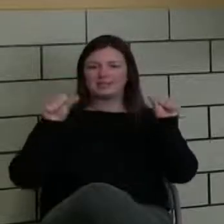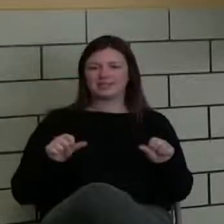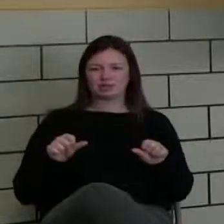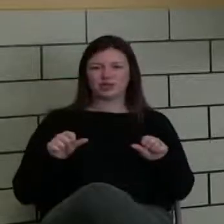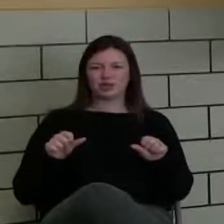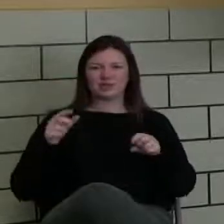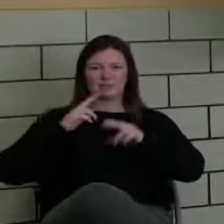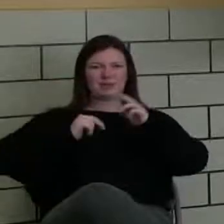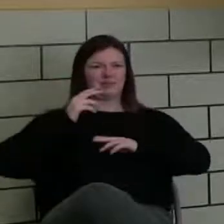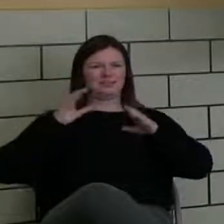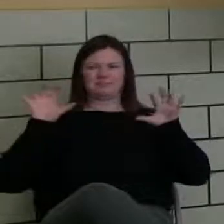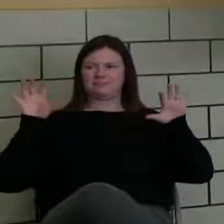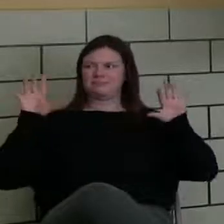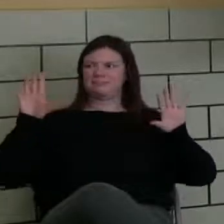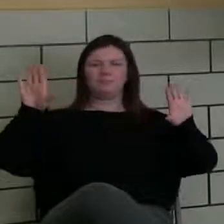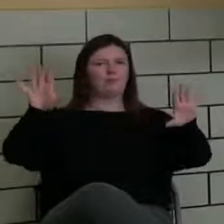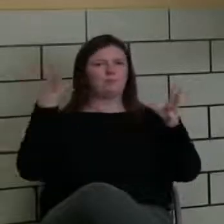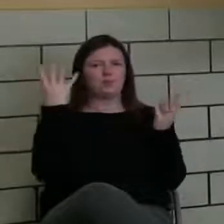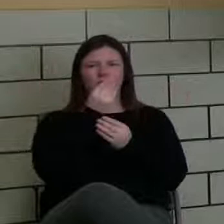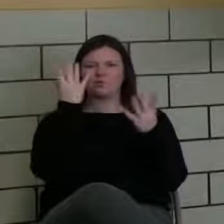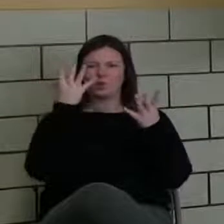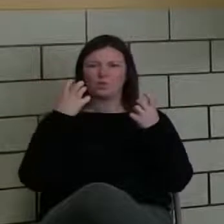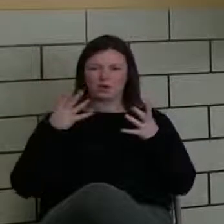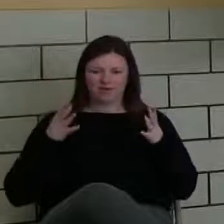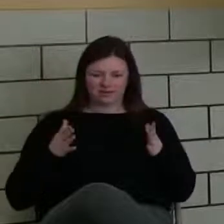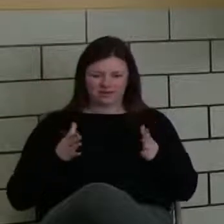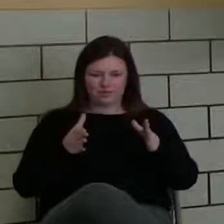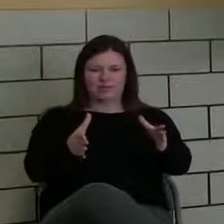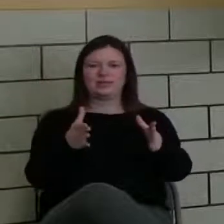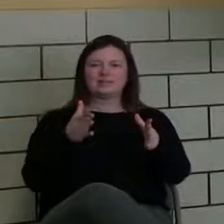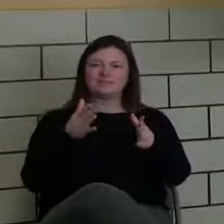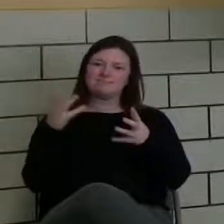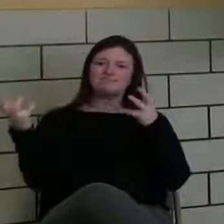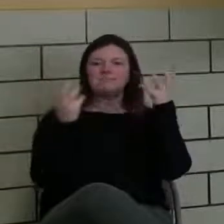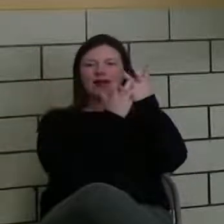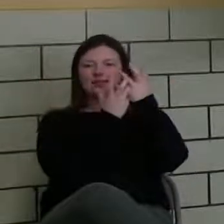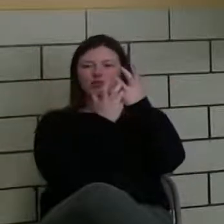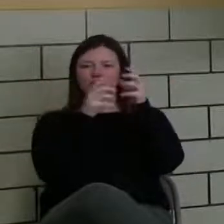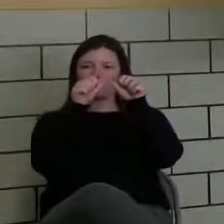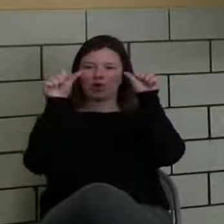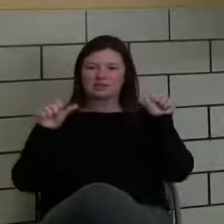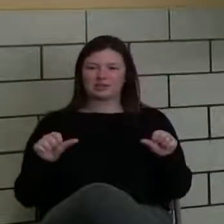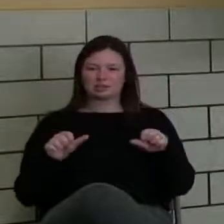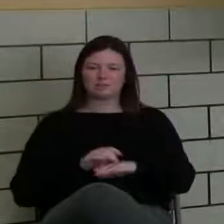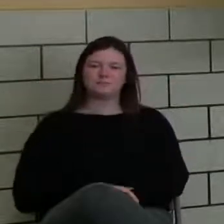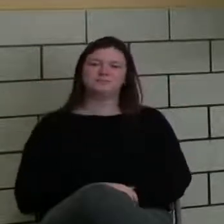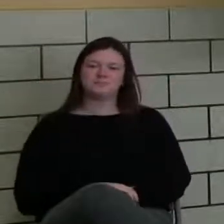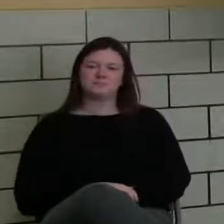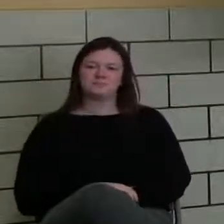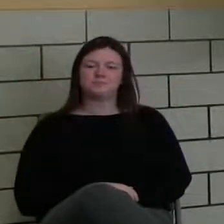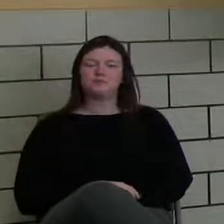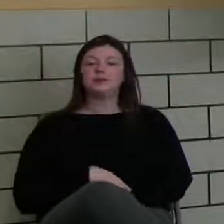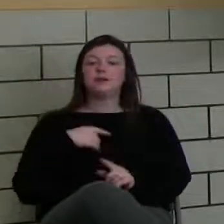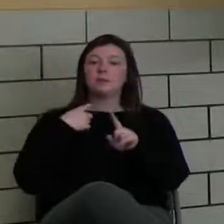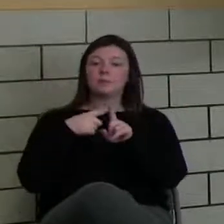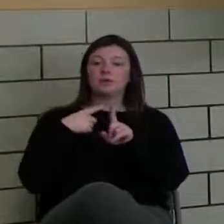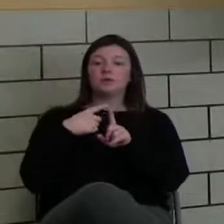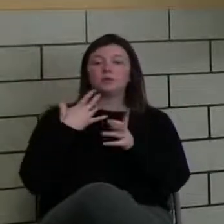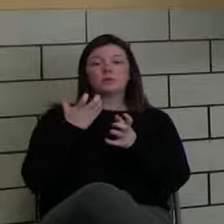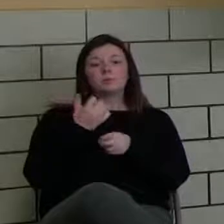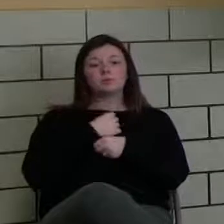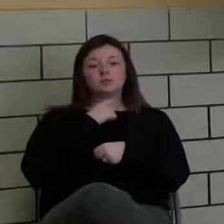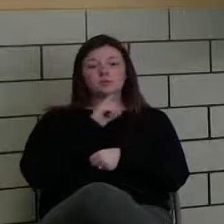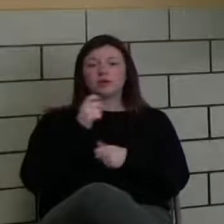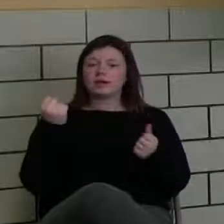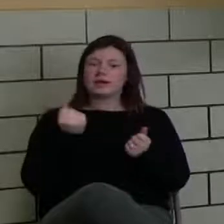beautiful. So we want to make sure that the materials here are right and let that architecture shine. We also want to make sure that what we